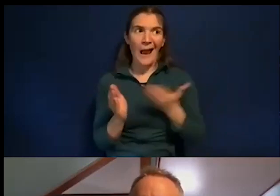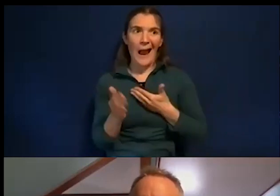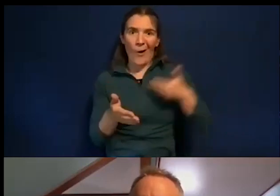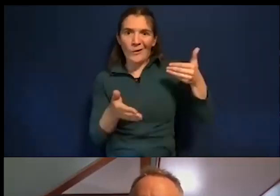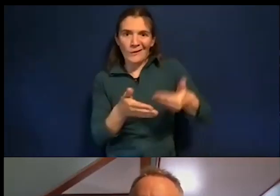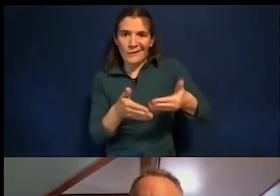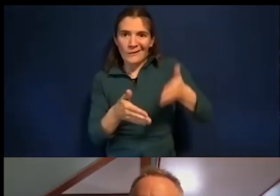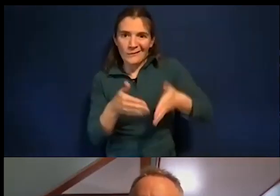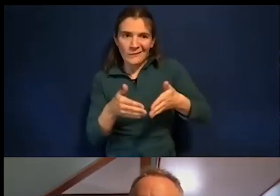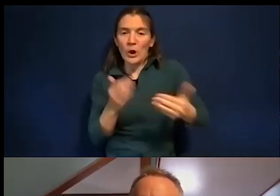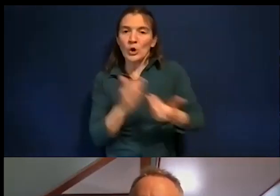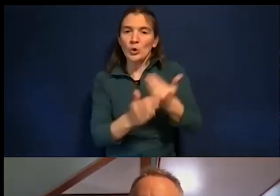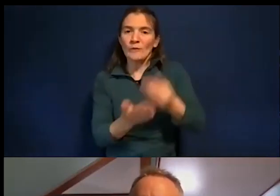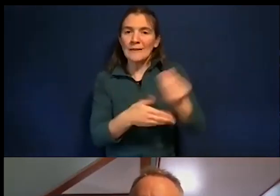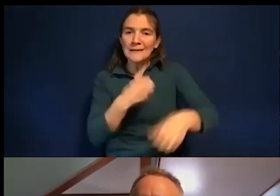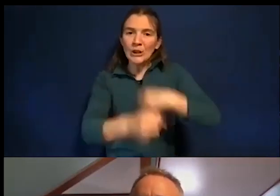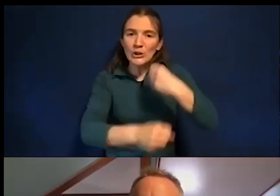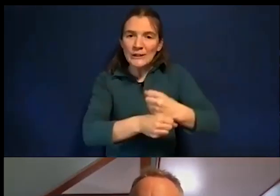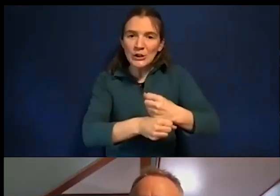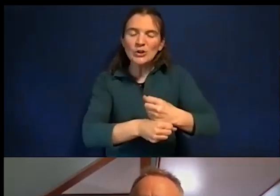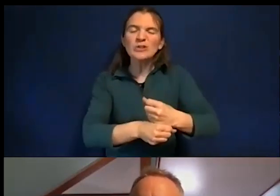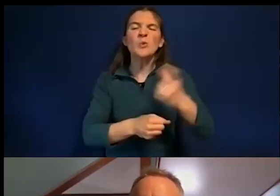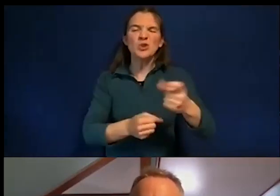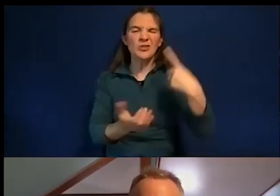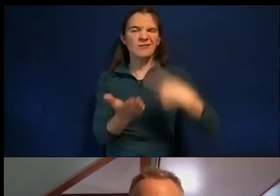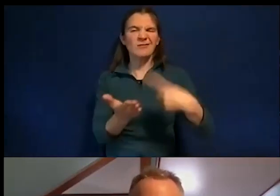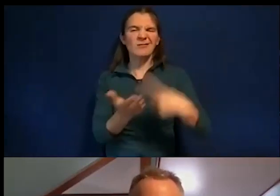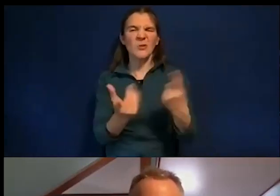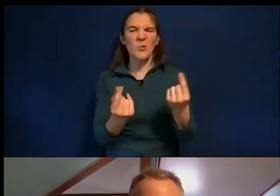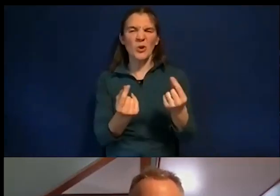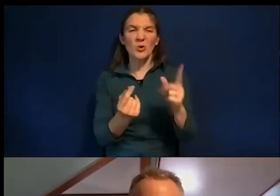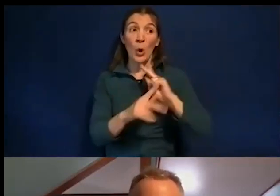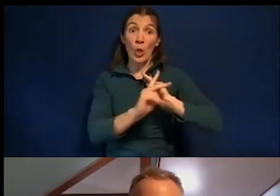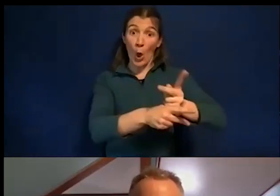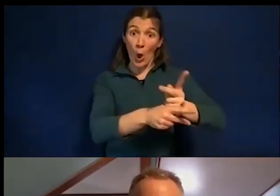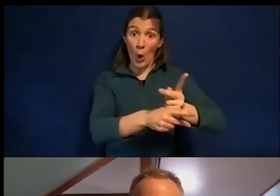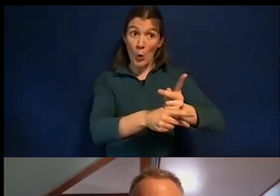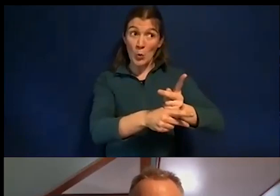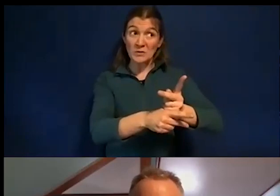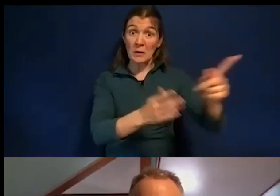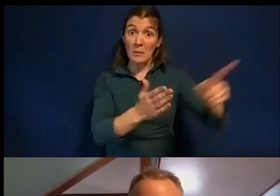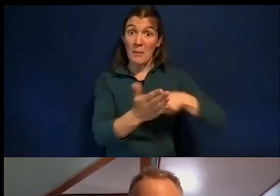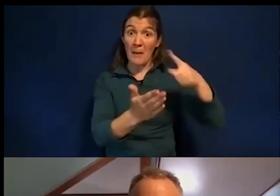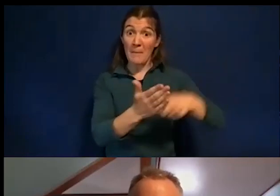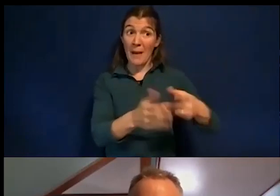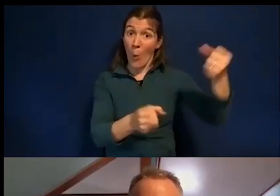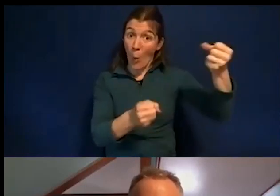up, I think it might be good timing to just have a discussion about that as well, with no